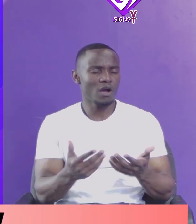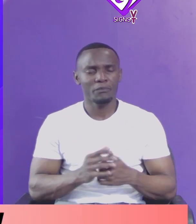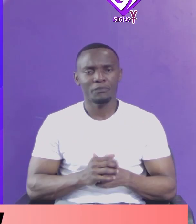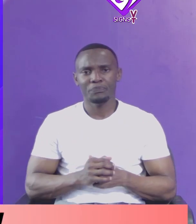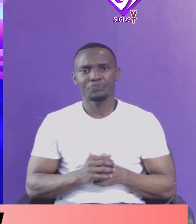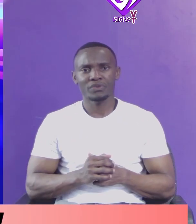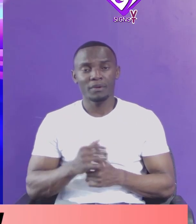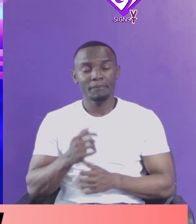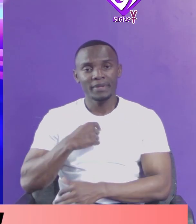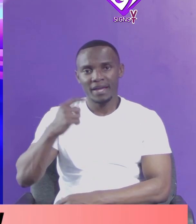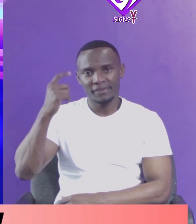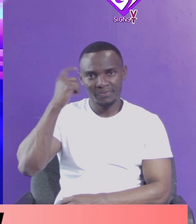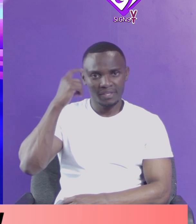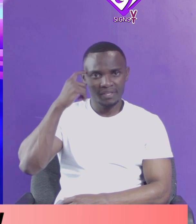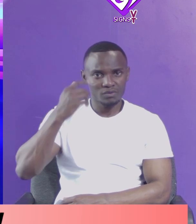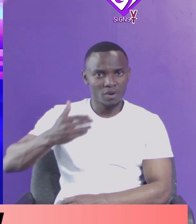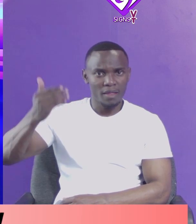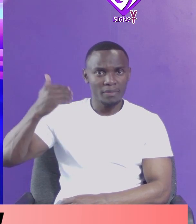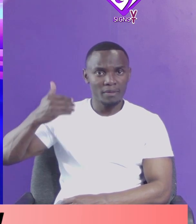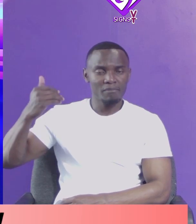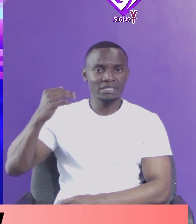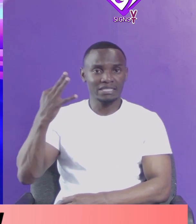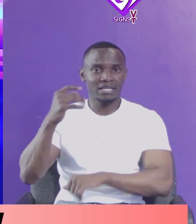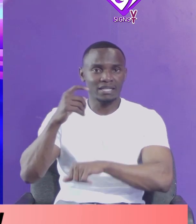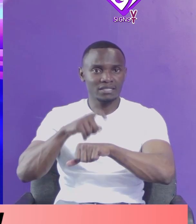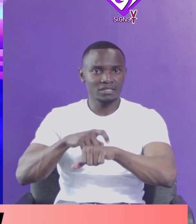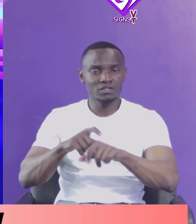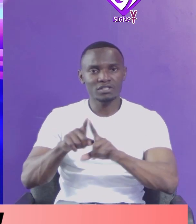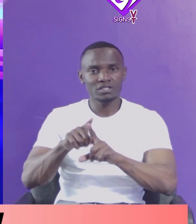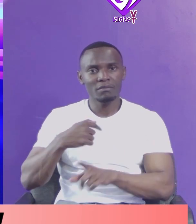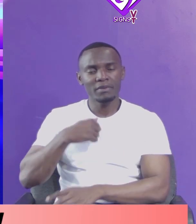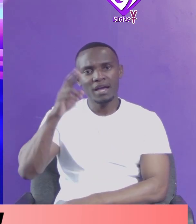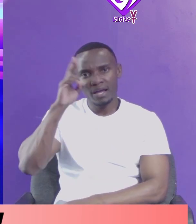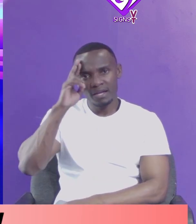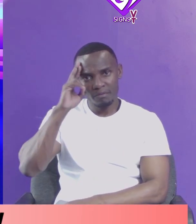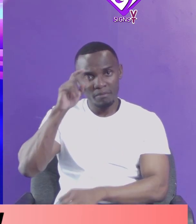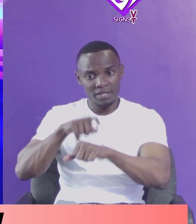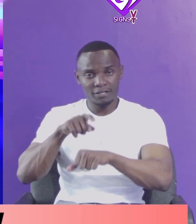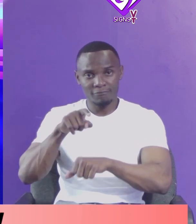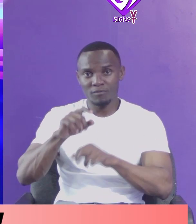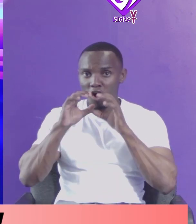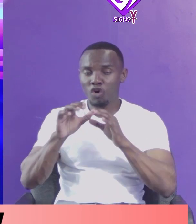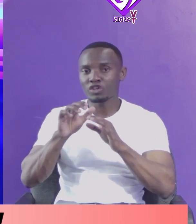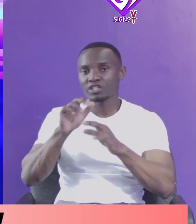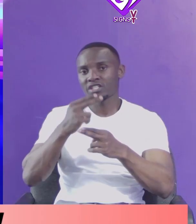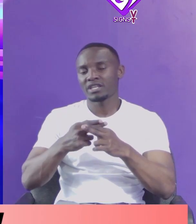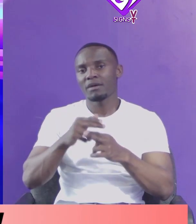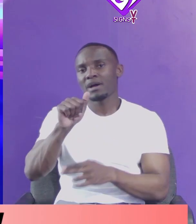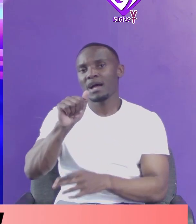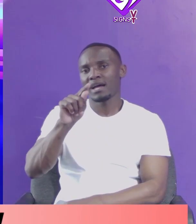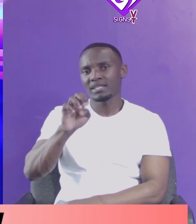all the way back to like the past 3 seasons. I remember when Arteta actually took charge, they've been making some